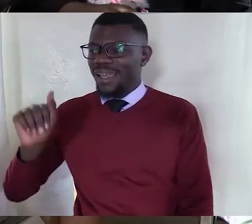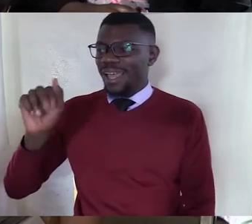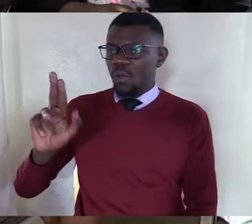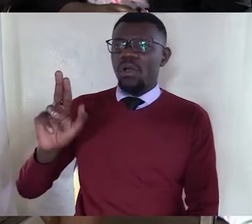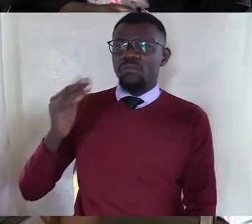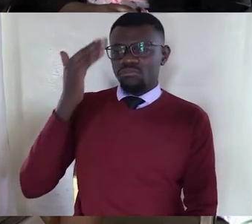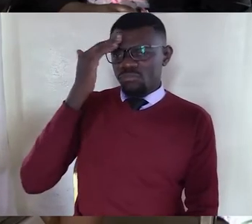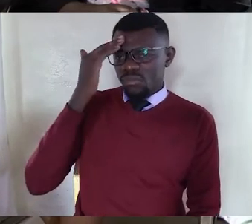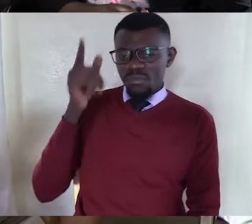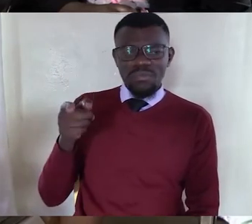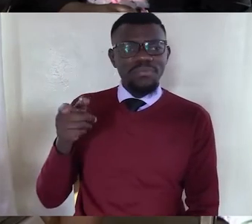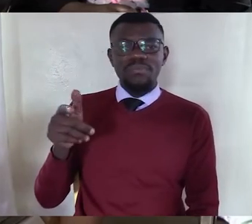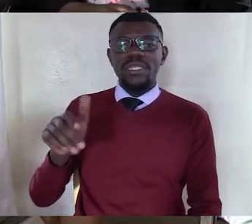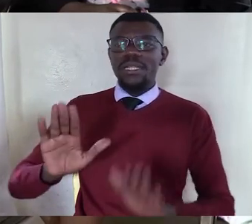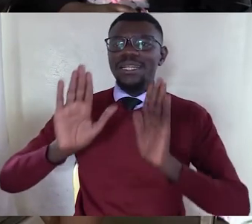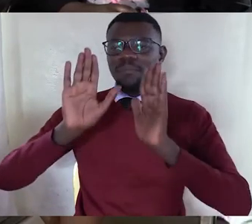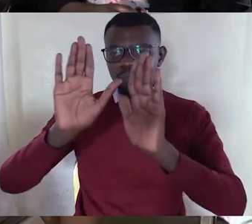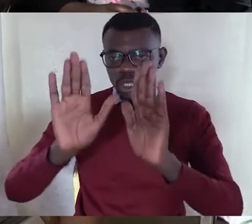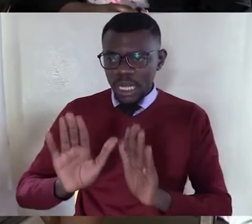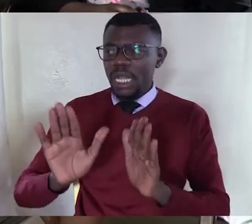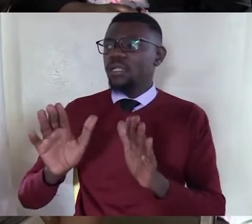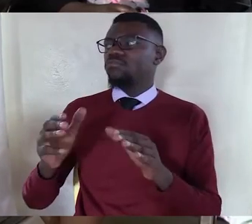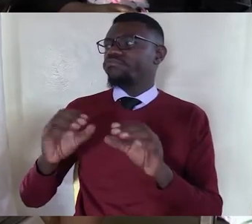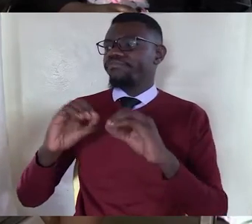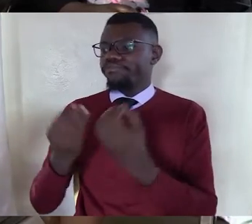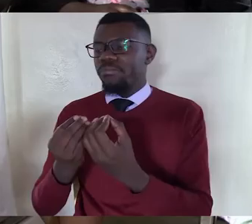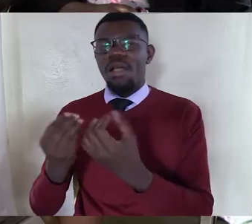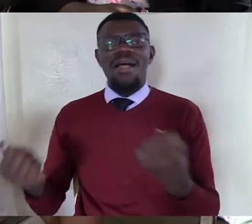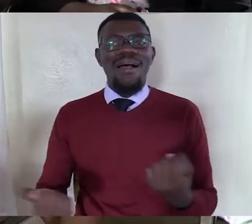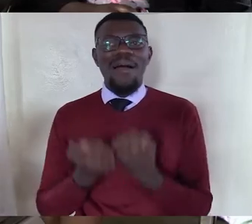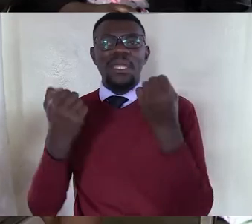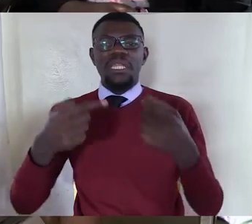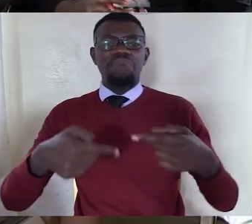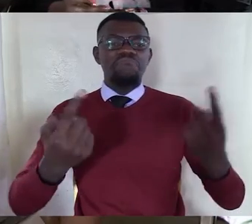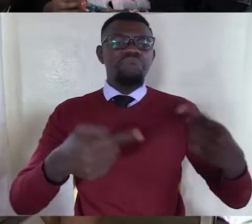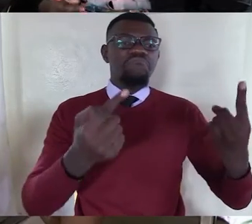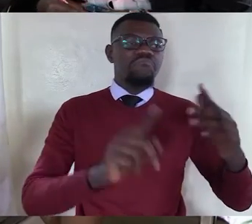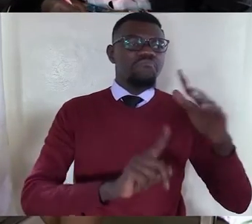counter-narrative as civil society groups, because we are entering into